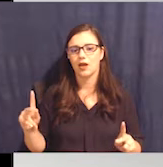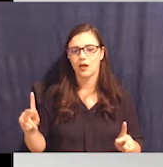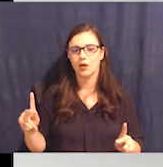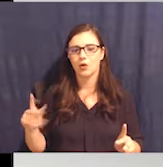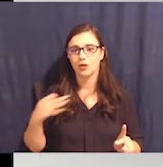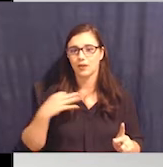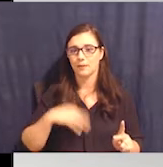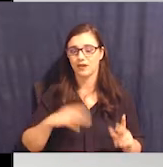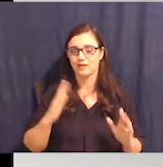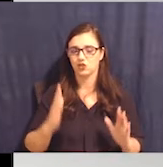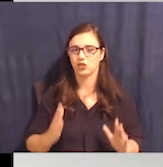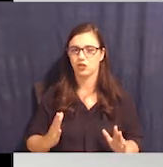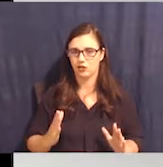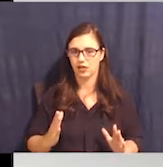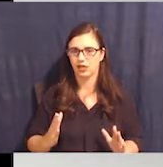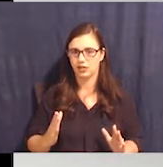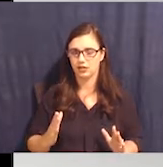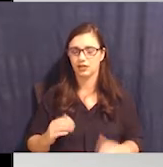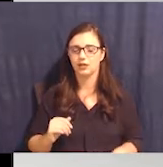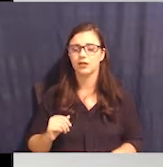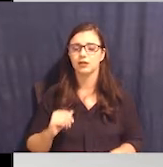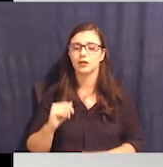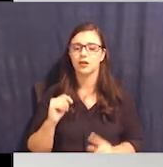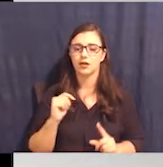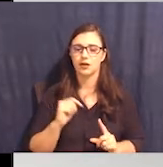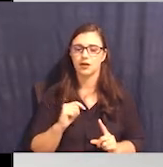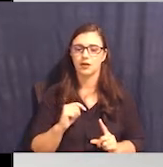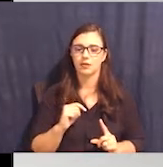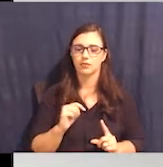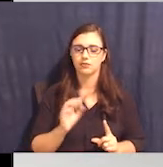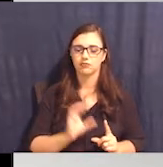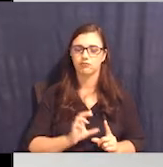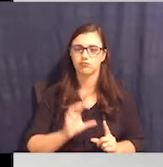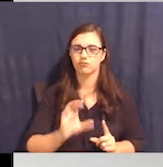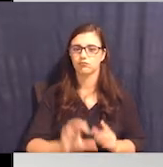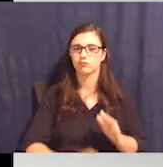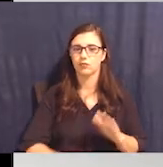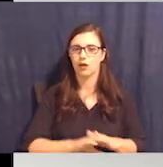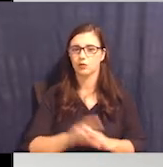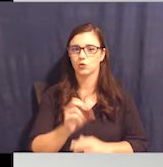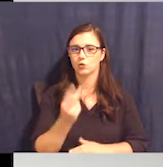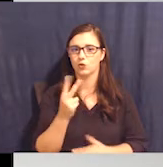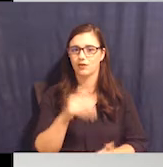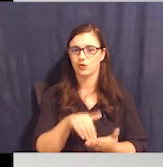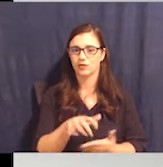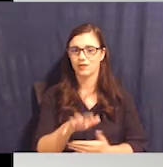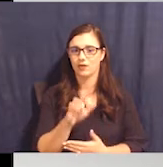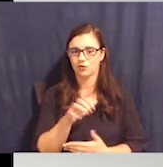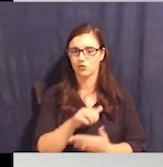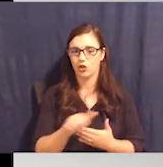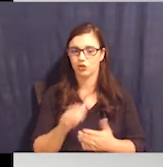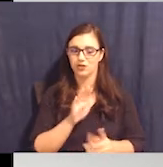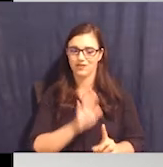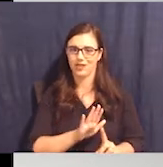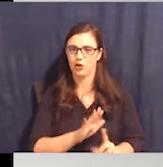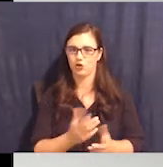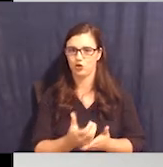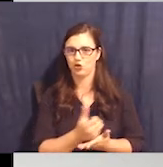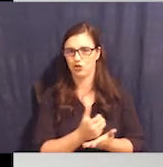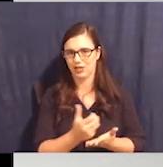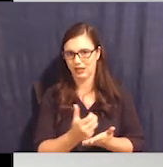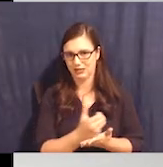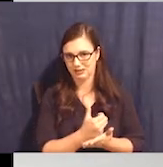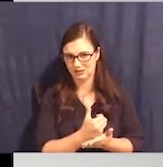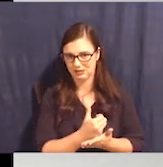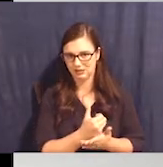allowed the beneficiary, if you would, to put in up to $12,500 of